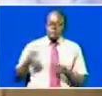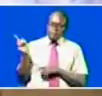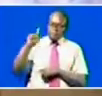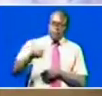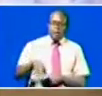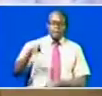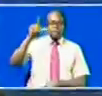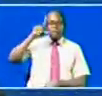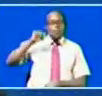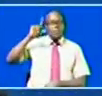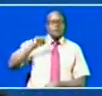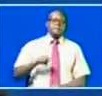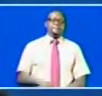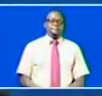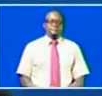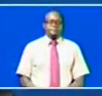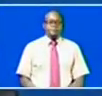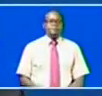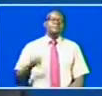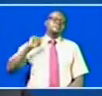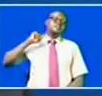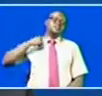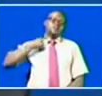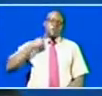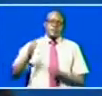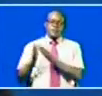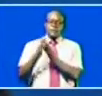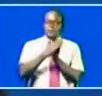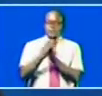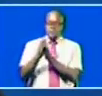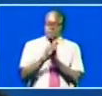Well, interesting development then. One, of course, that is expected.